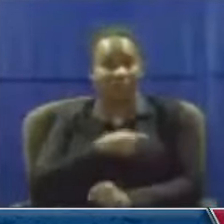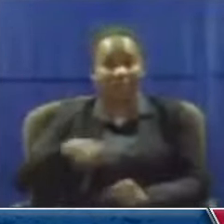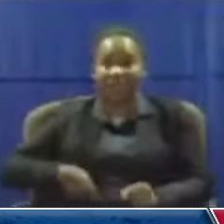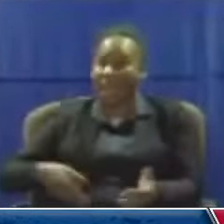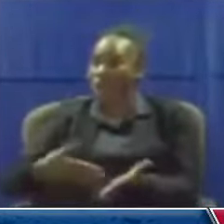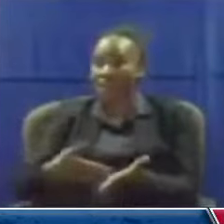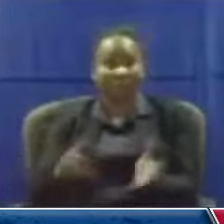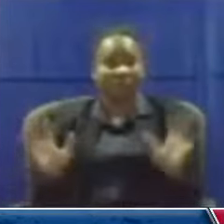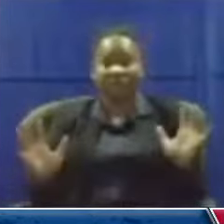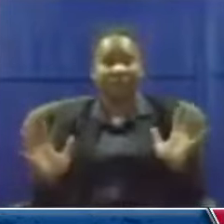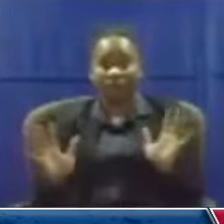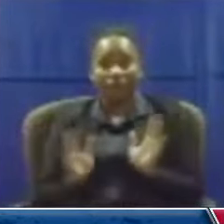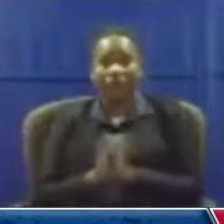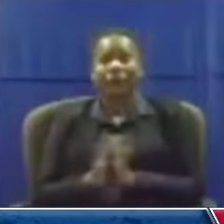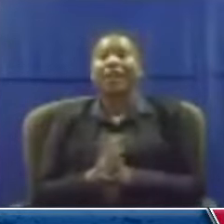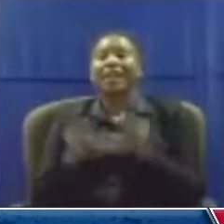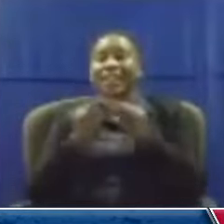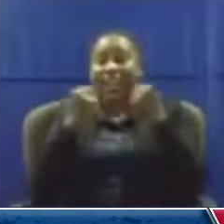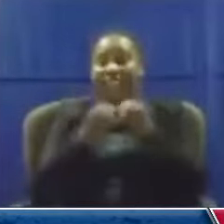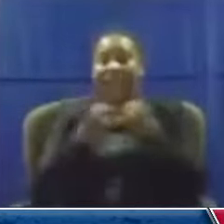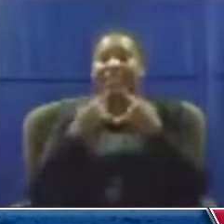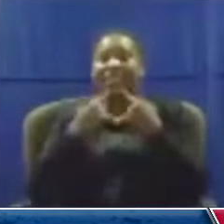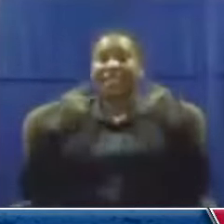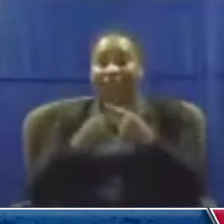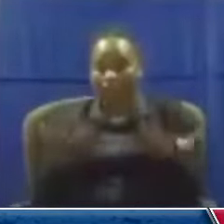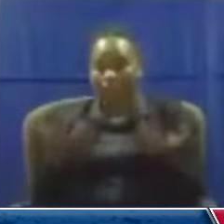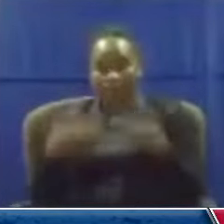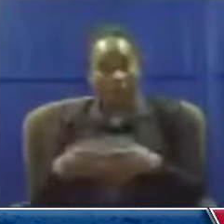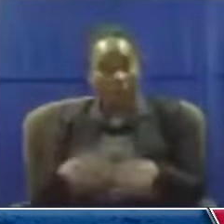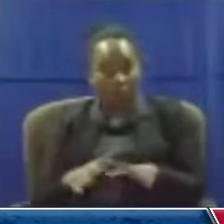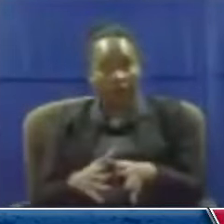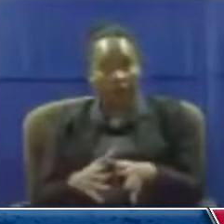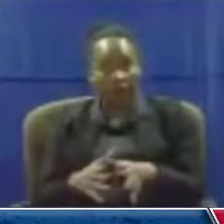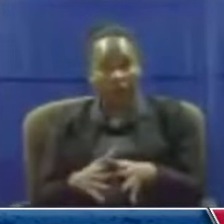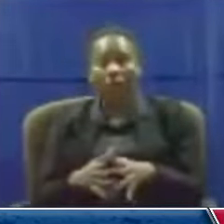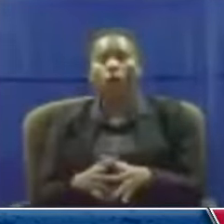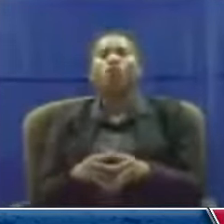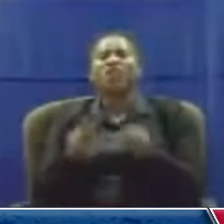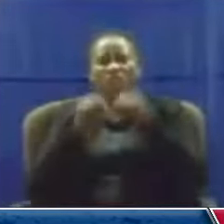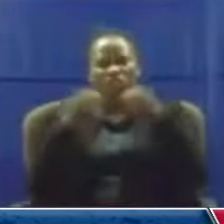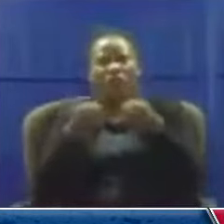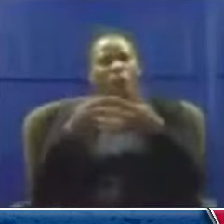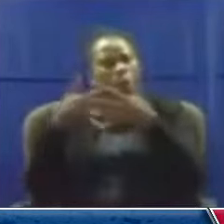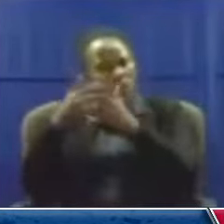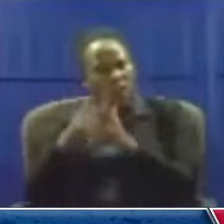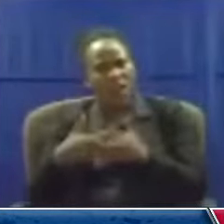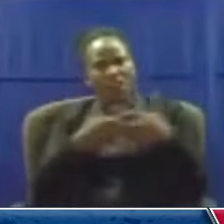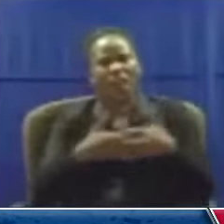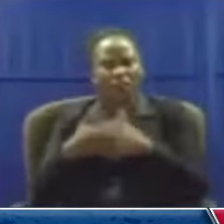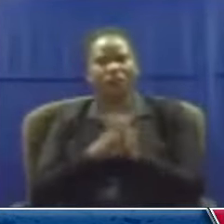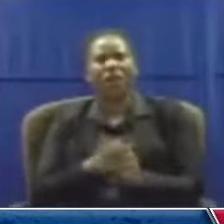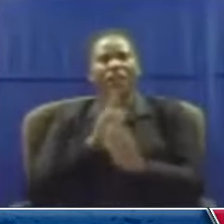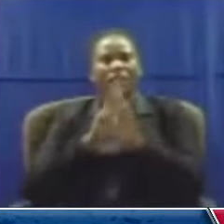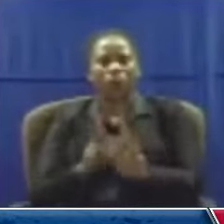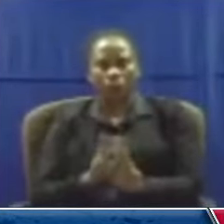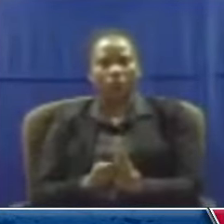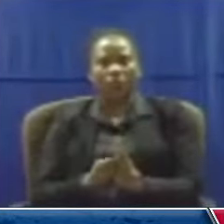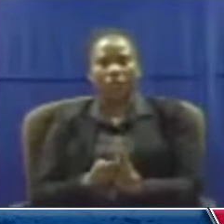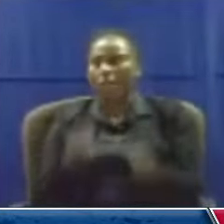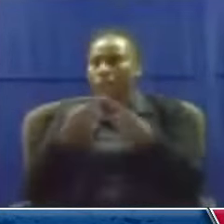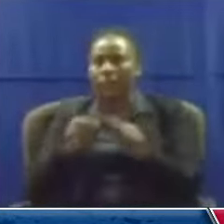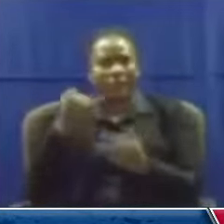declaring a state of national disaster, and they're not stepping in with a nationally coordinated response, has created now a dangerous leadership